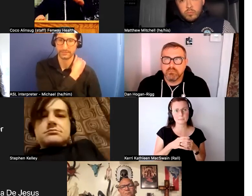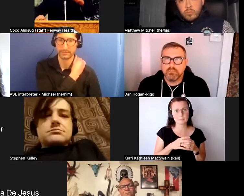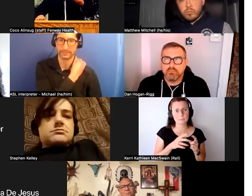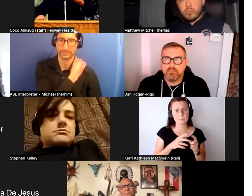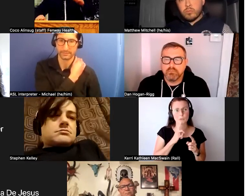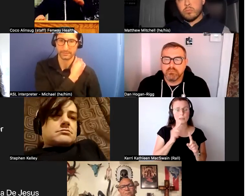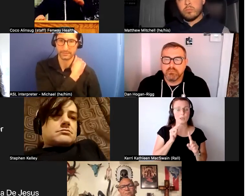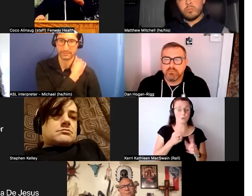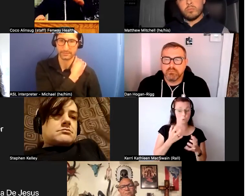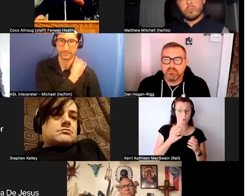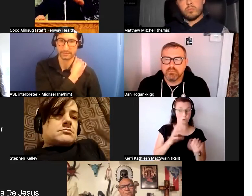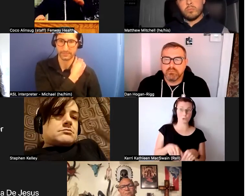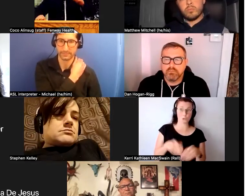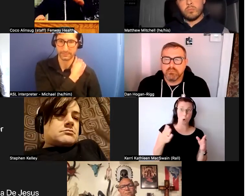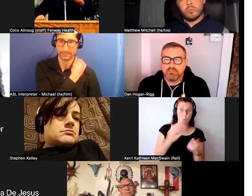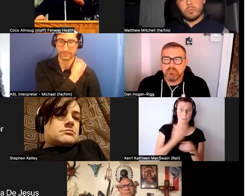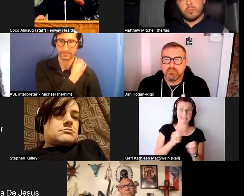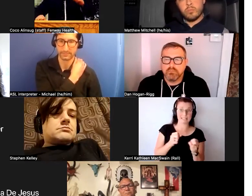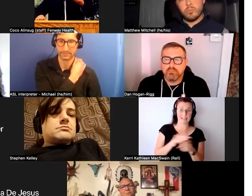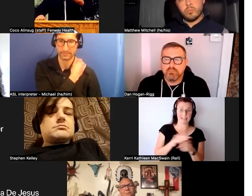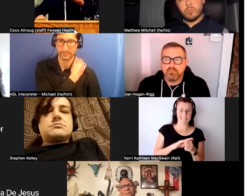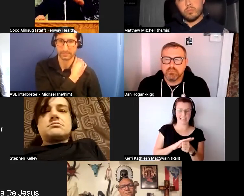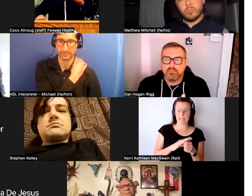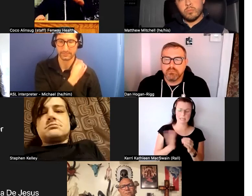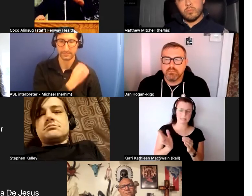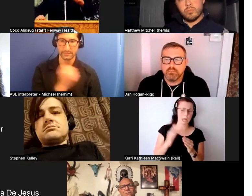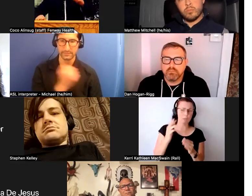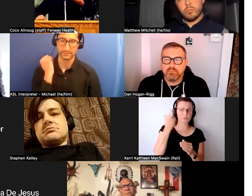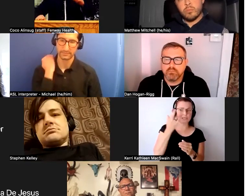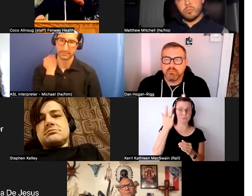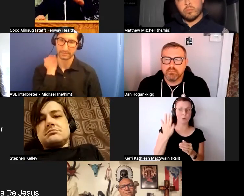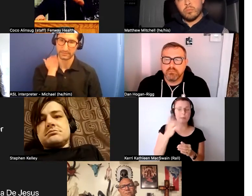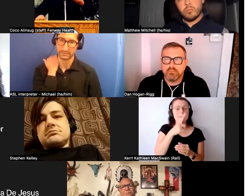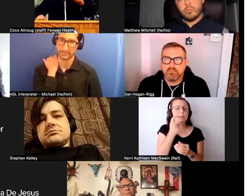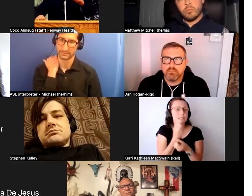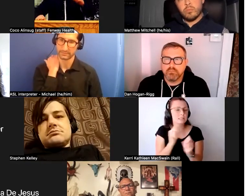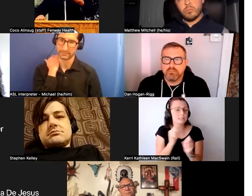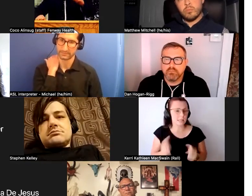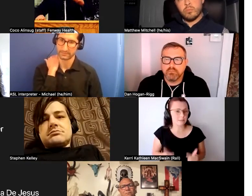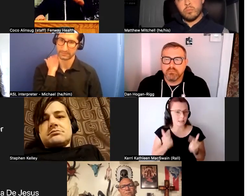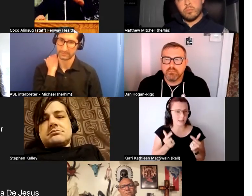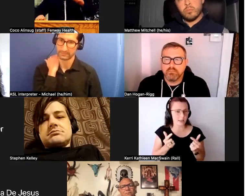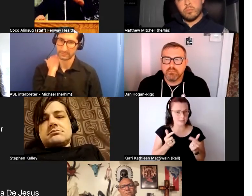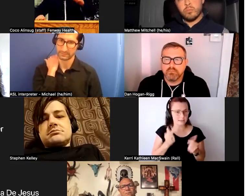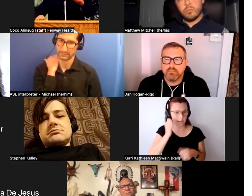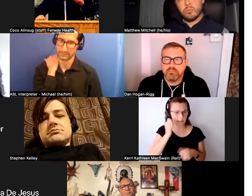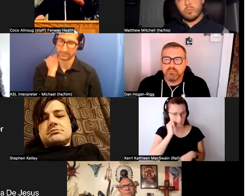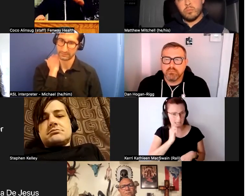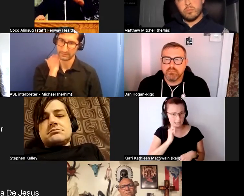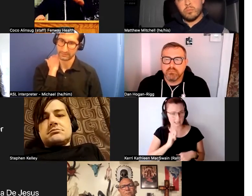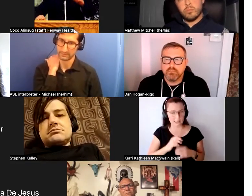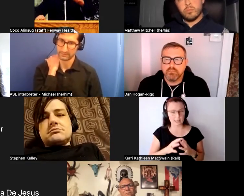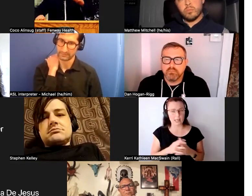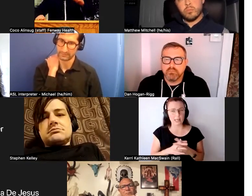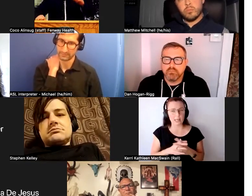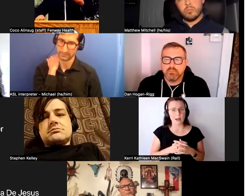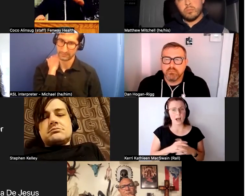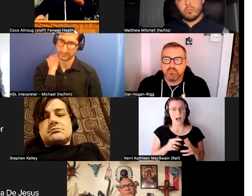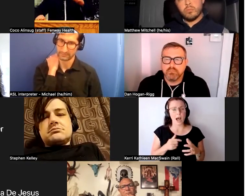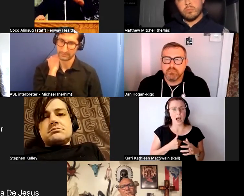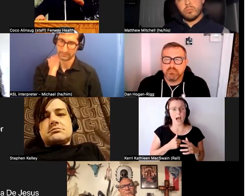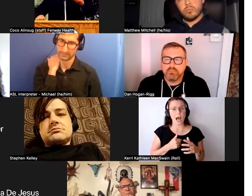lives. It saves lives every day. And what I felt there when I walked in, like I